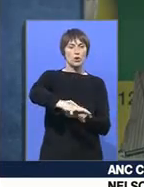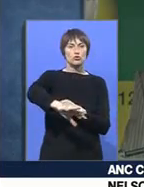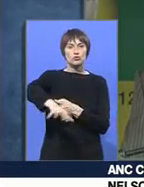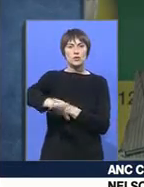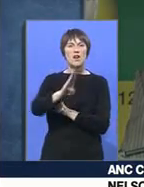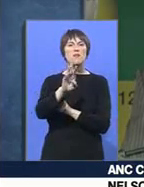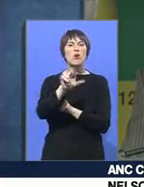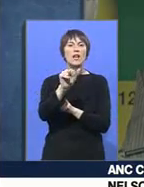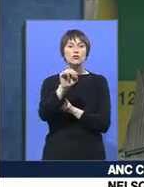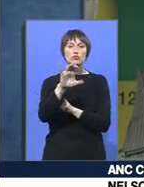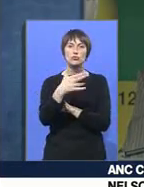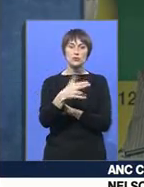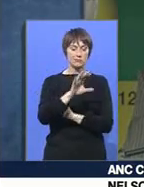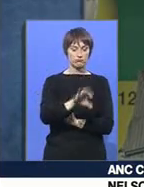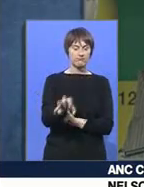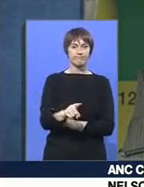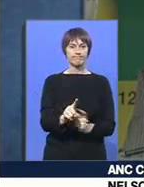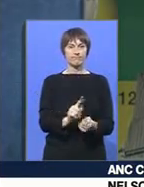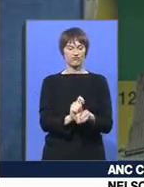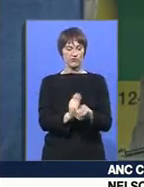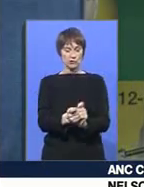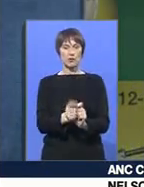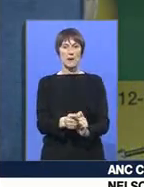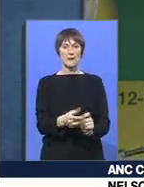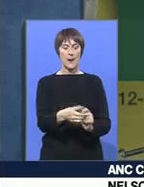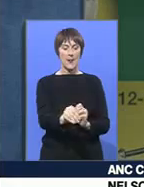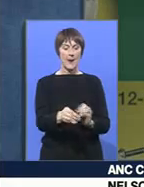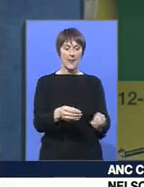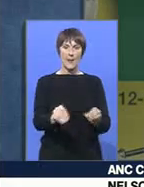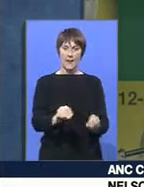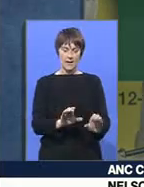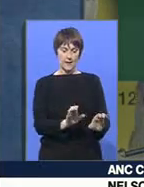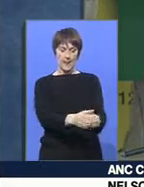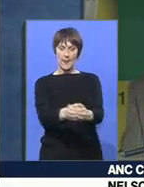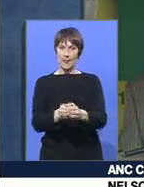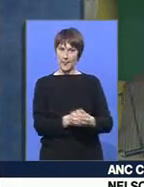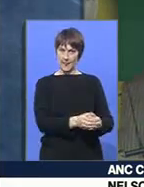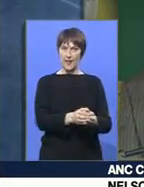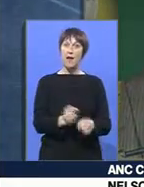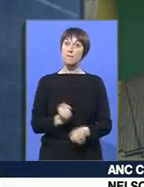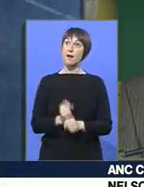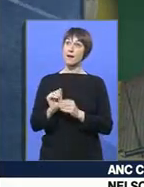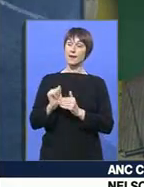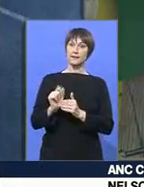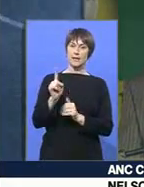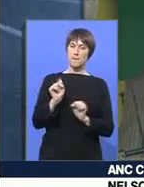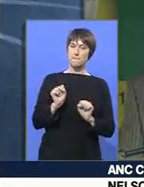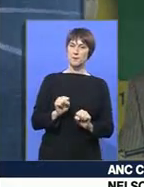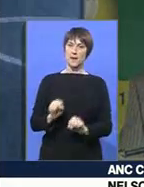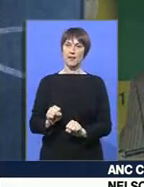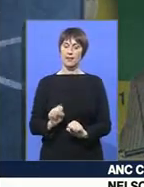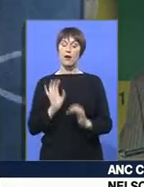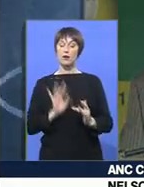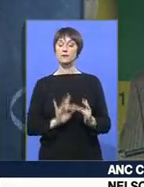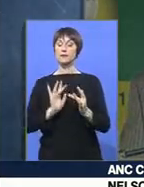into small cells to enable the leadership to maintain dynamic